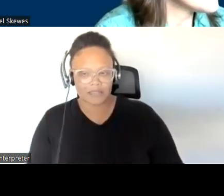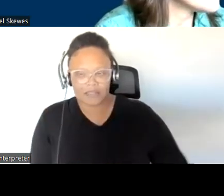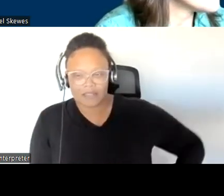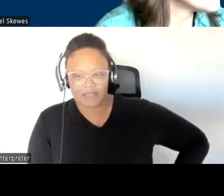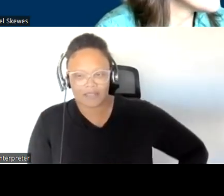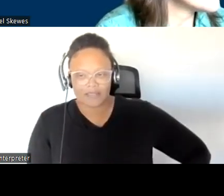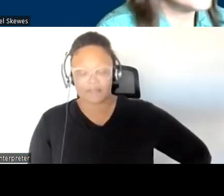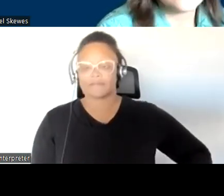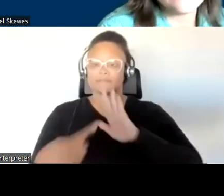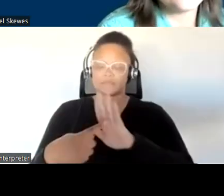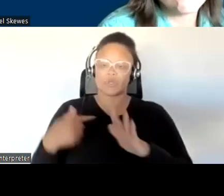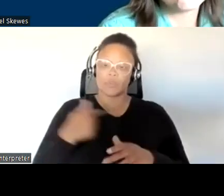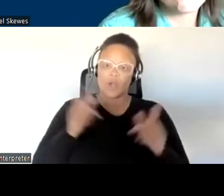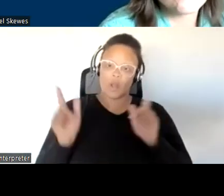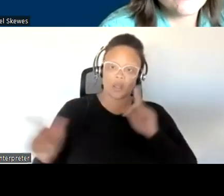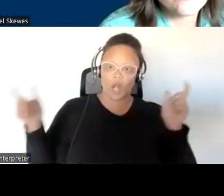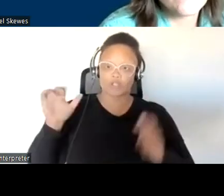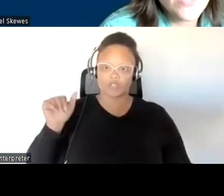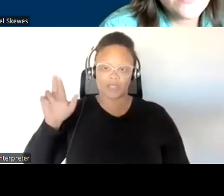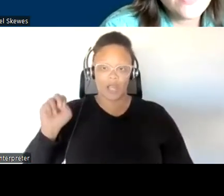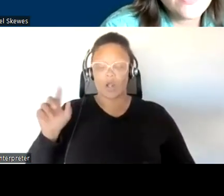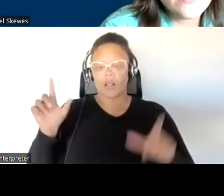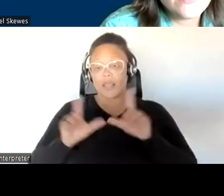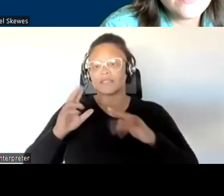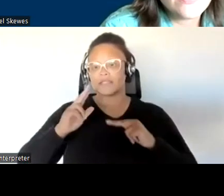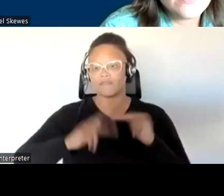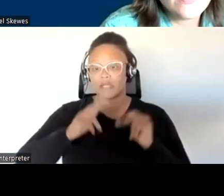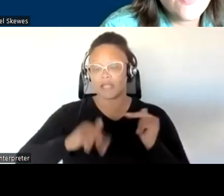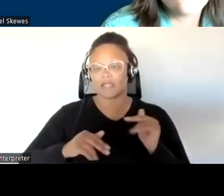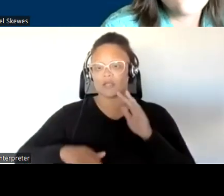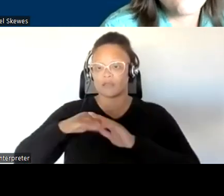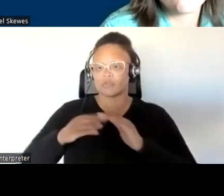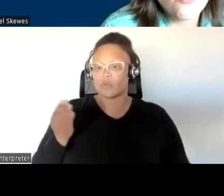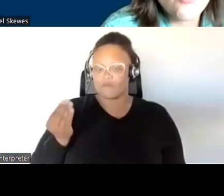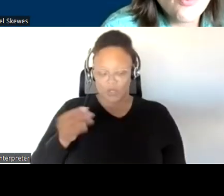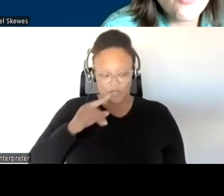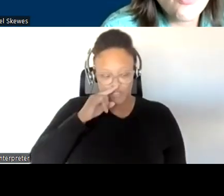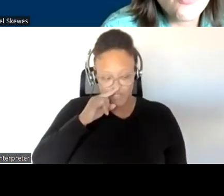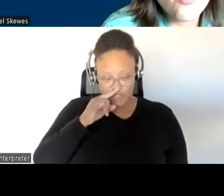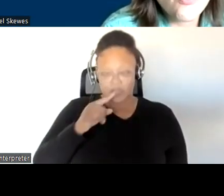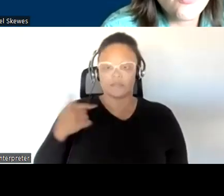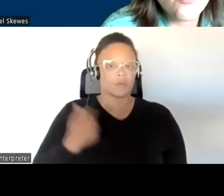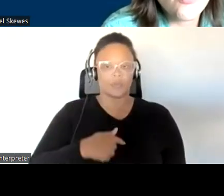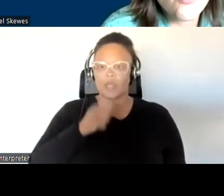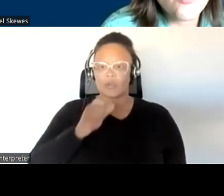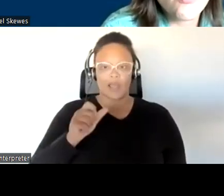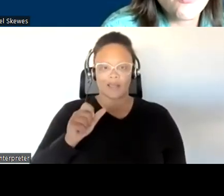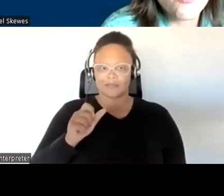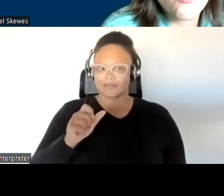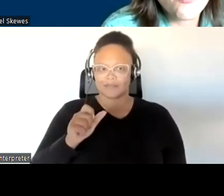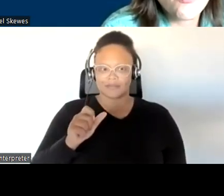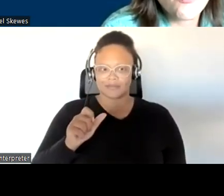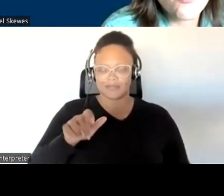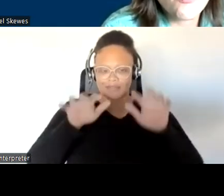For instance, we're a large care license facility, which is 14 kids. We're not putting like